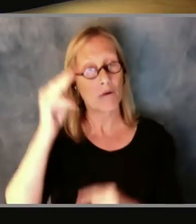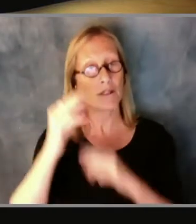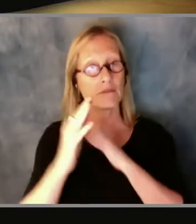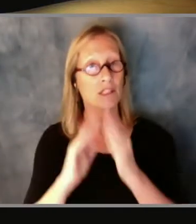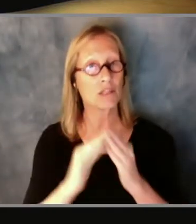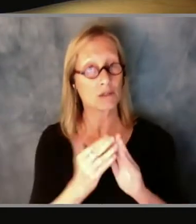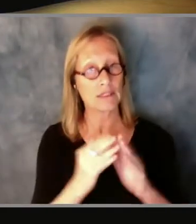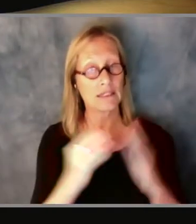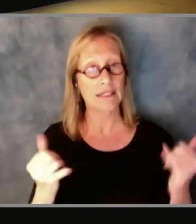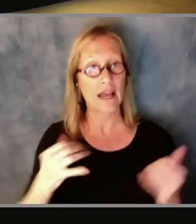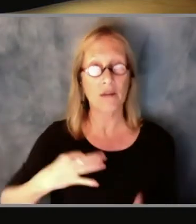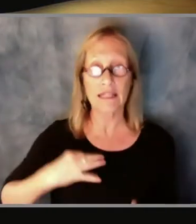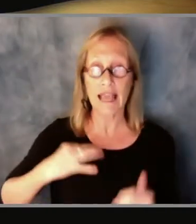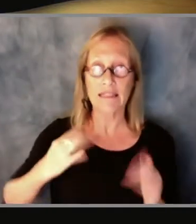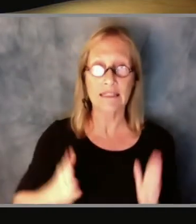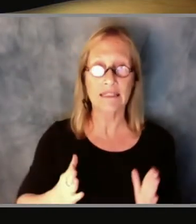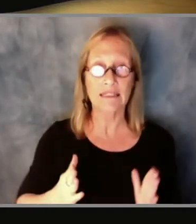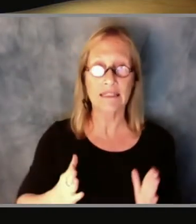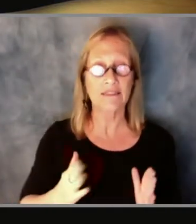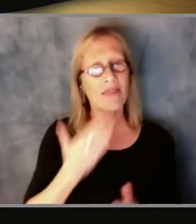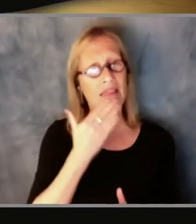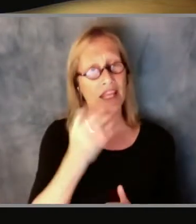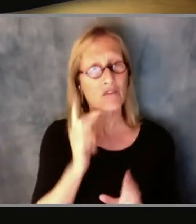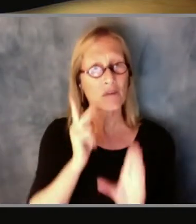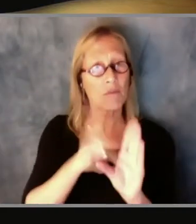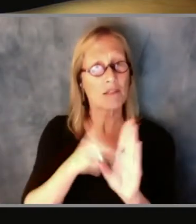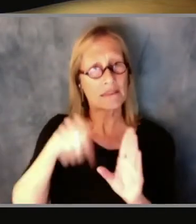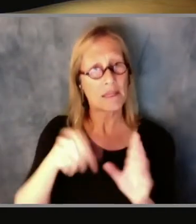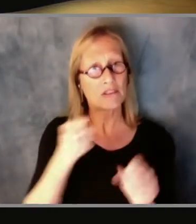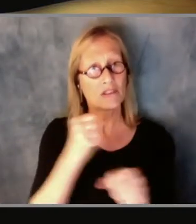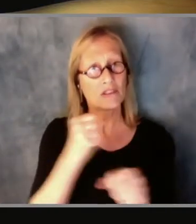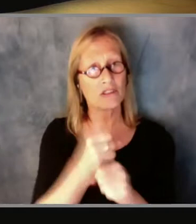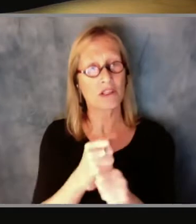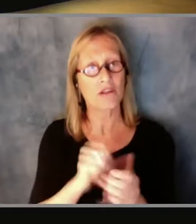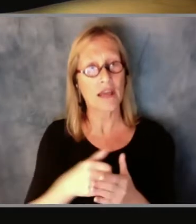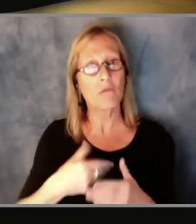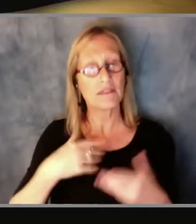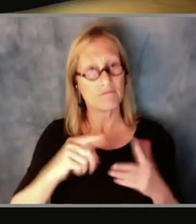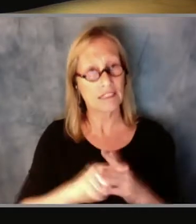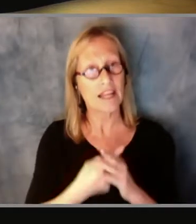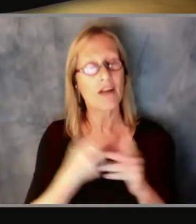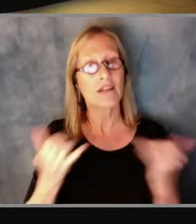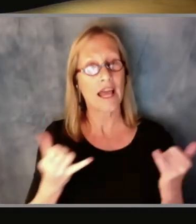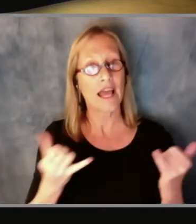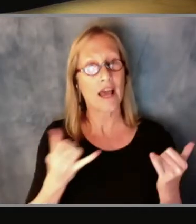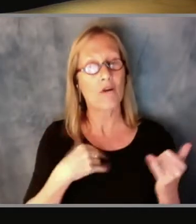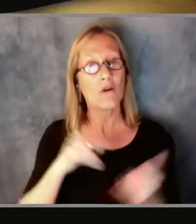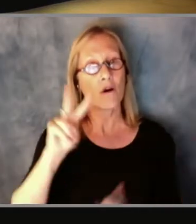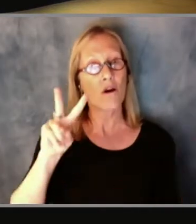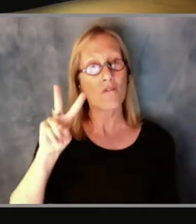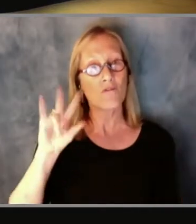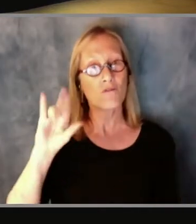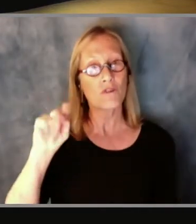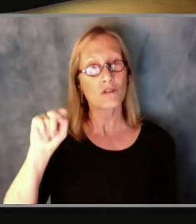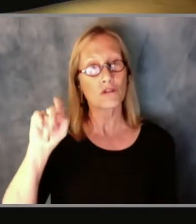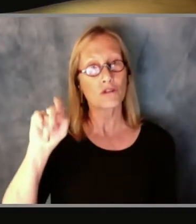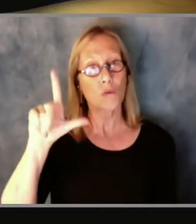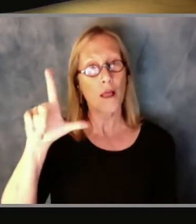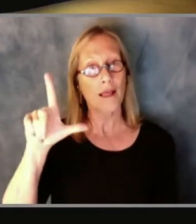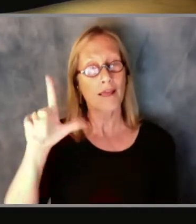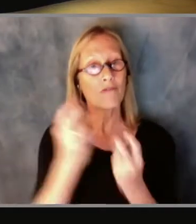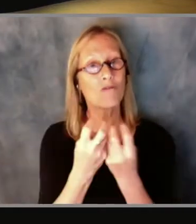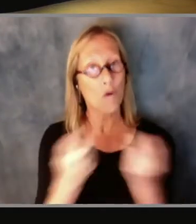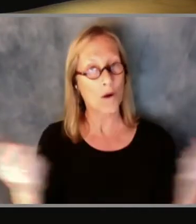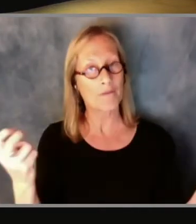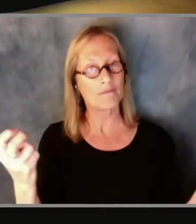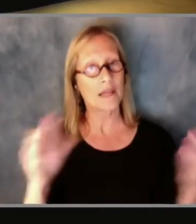for participating this year as we host virtual forums. The community has sent in questions for you